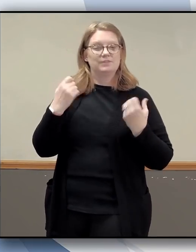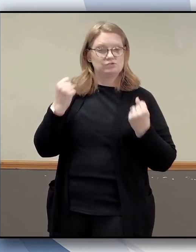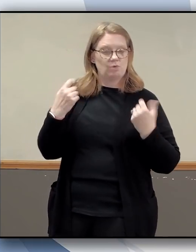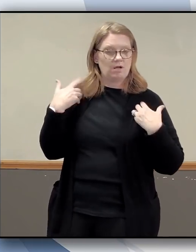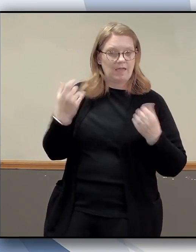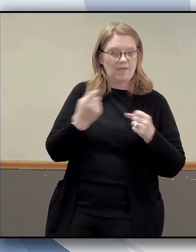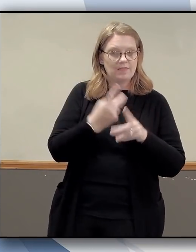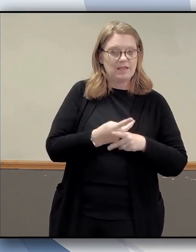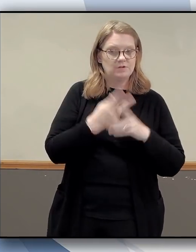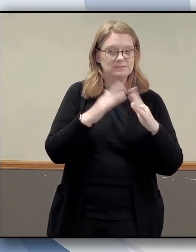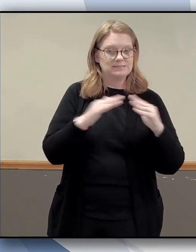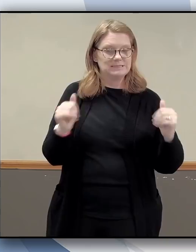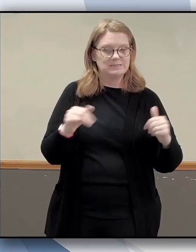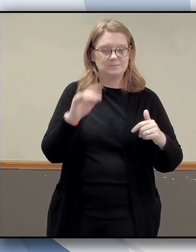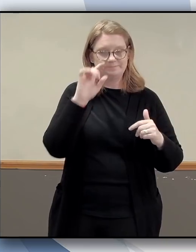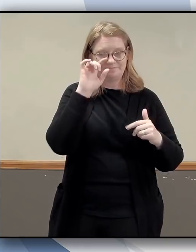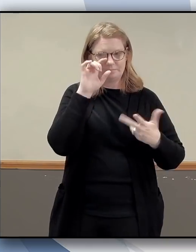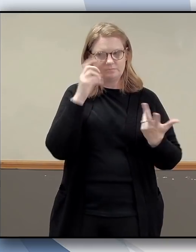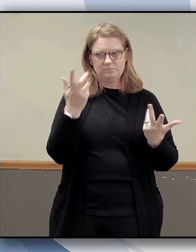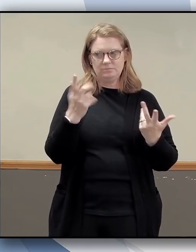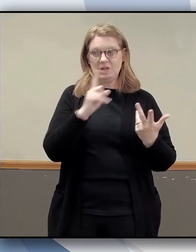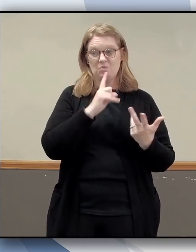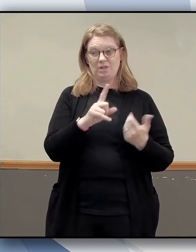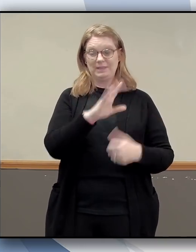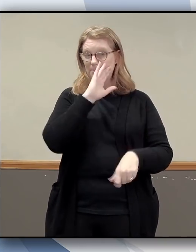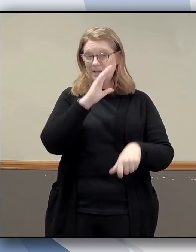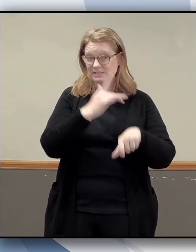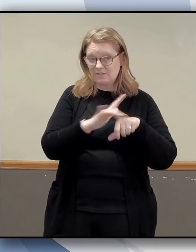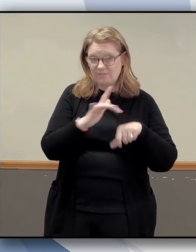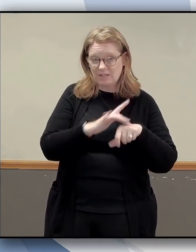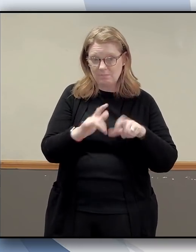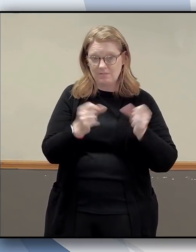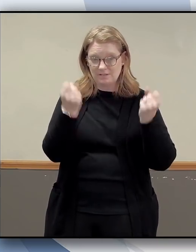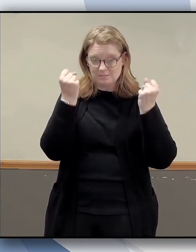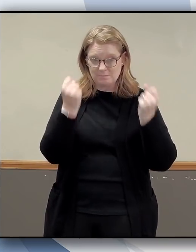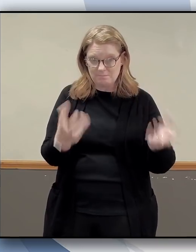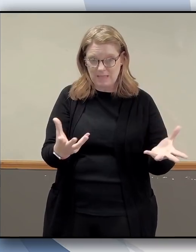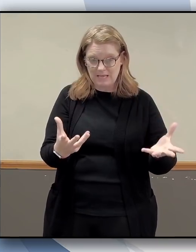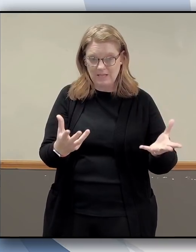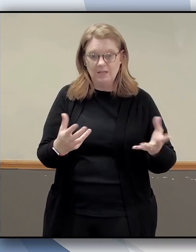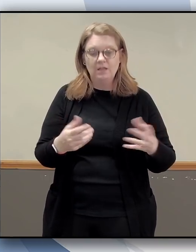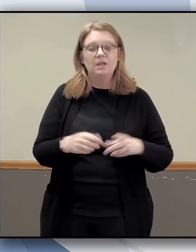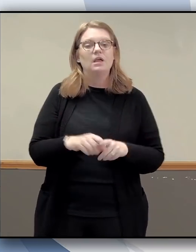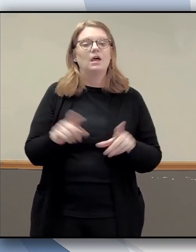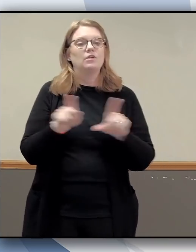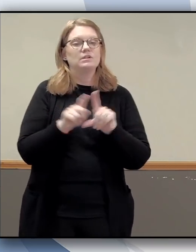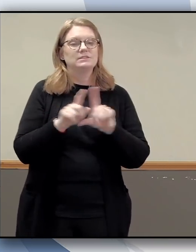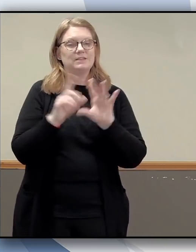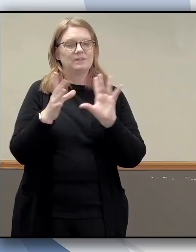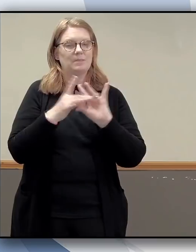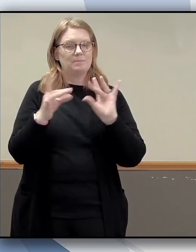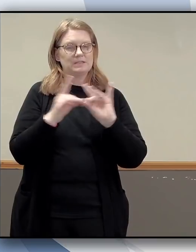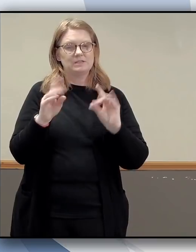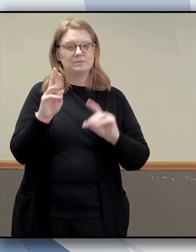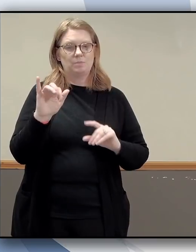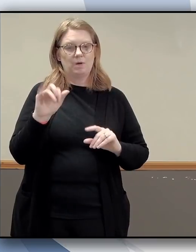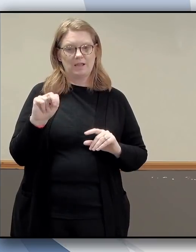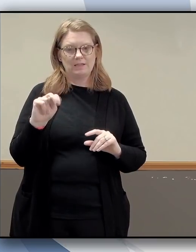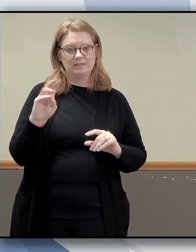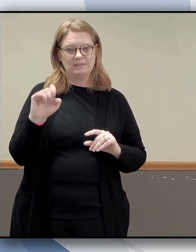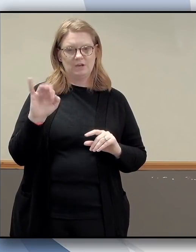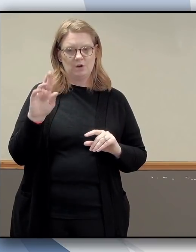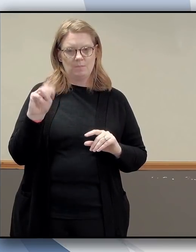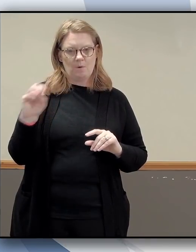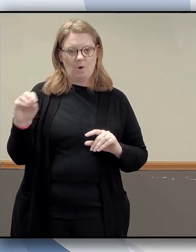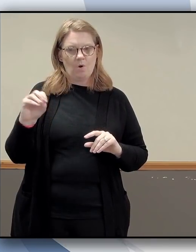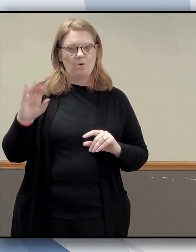as I said, we've got hundreds of beds open available today. And I did get a message from Brian Niermo, who leads Sanford and Fargo. He